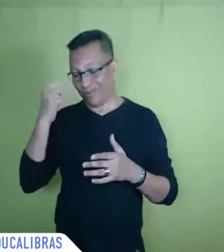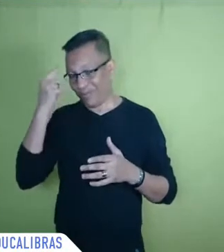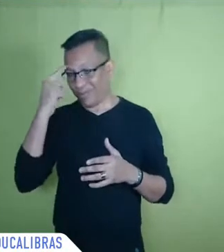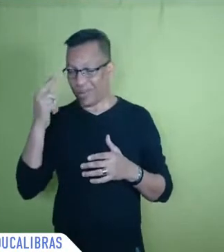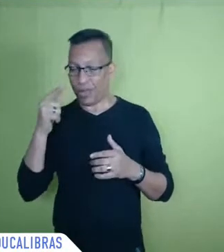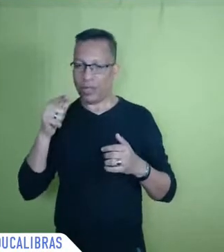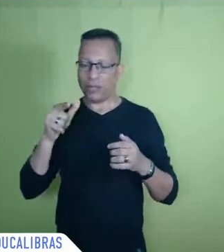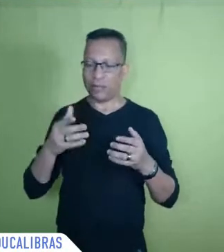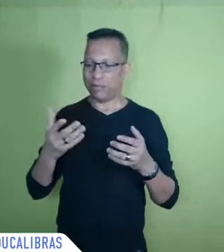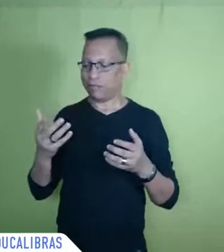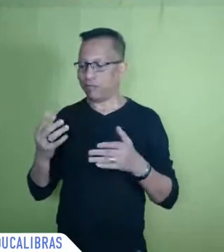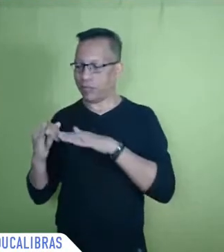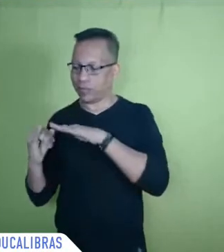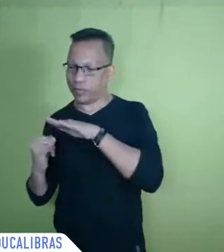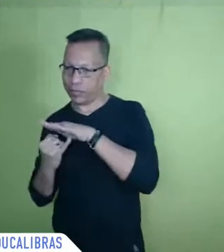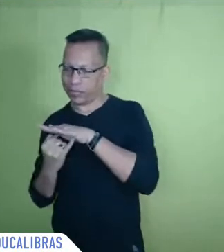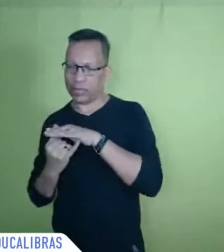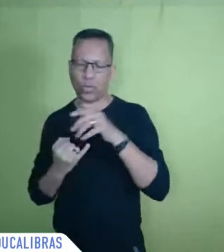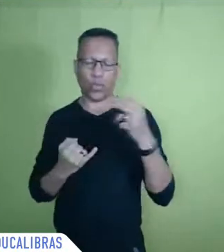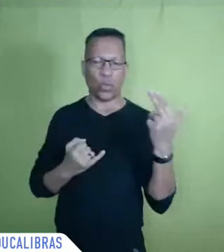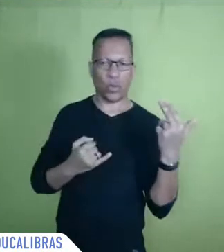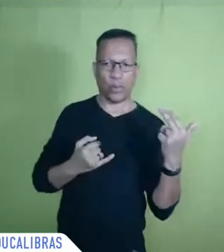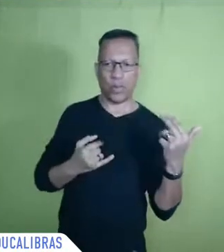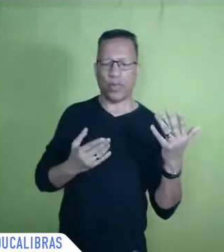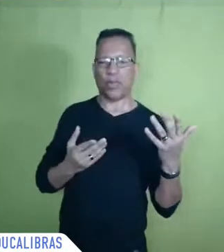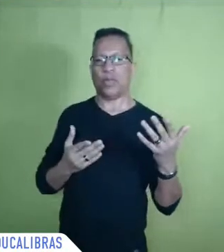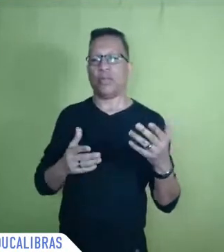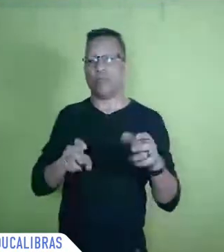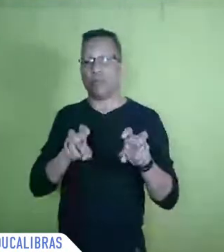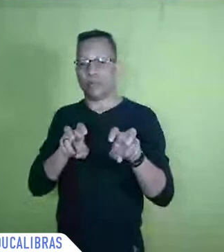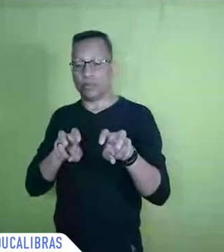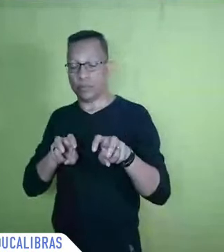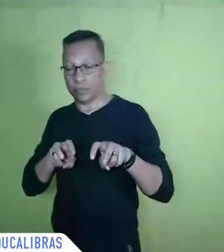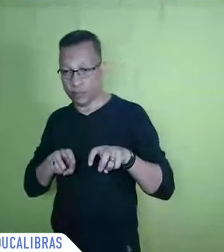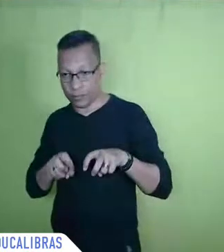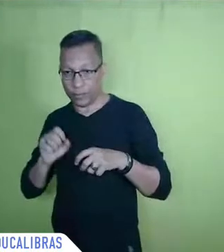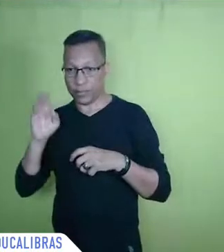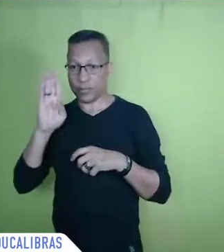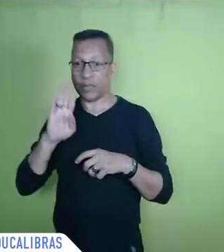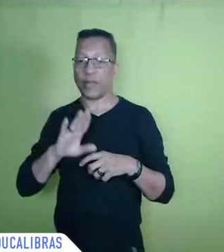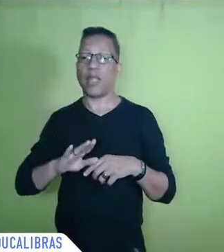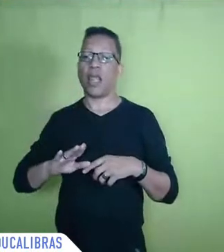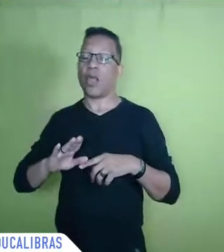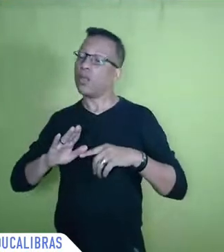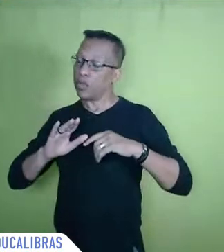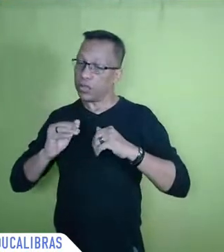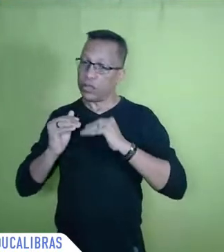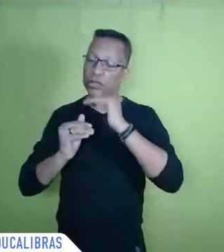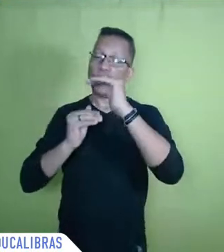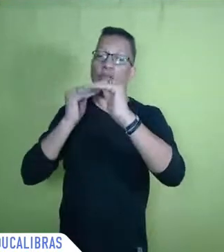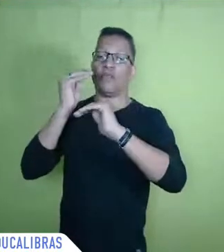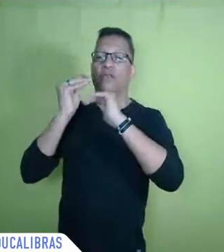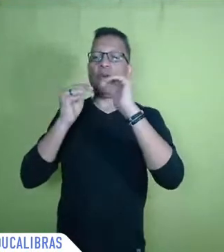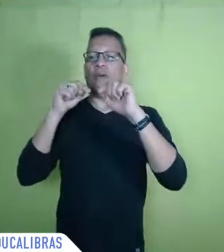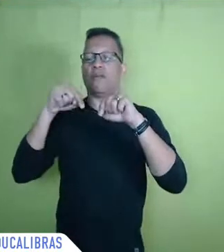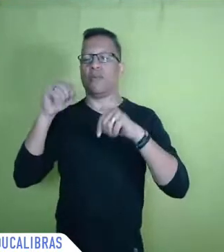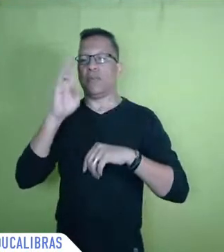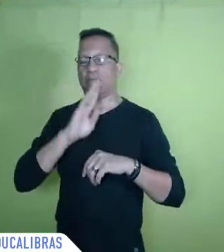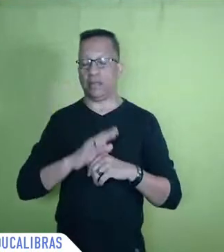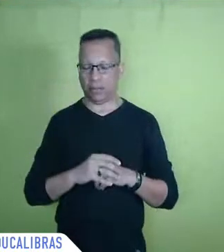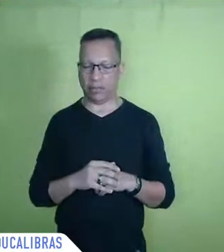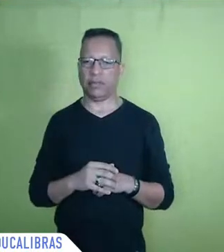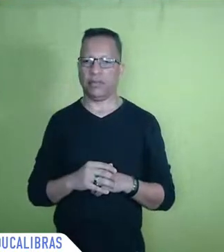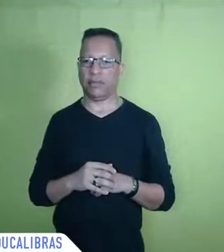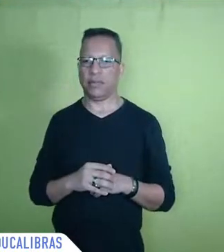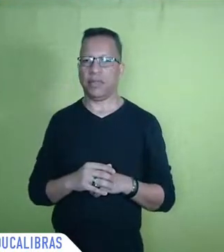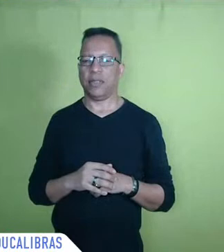for example. So you have a paradox between institutions and economy. Agribusiness in Brazil is